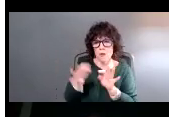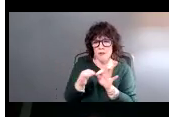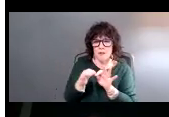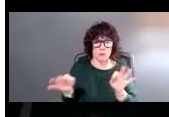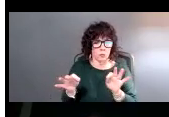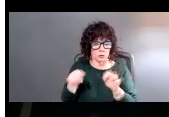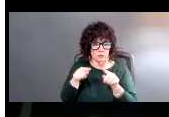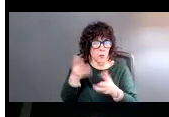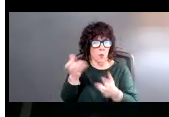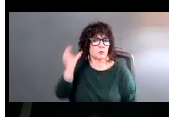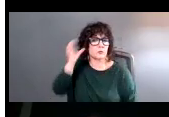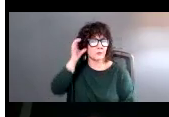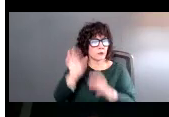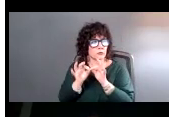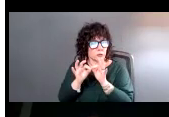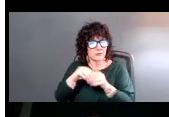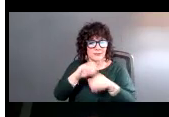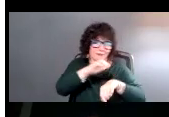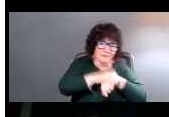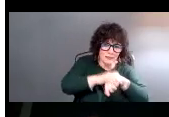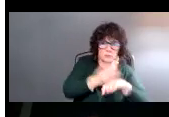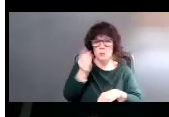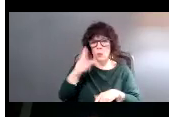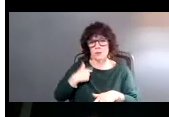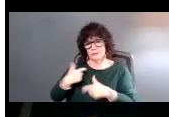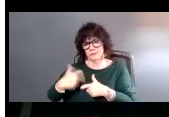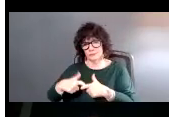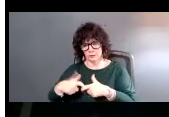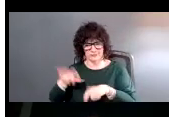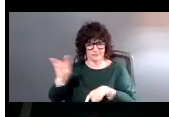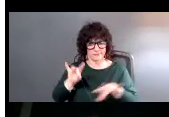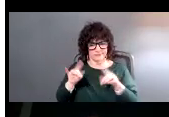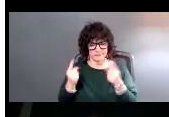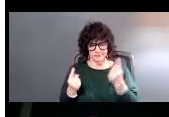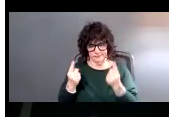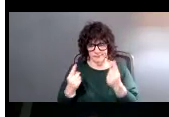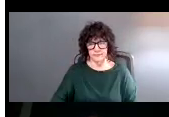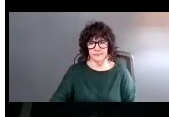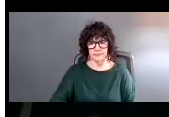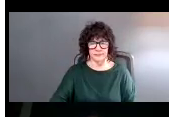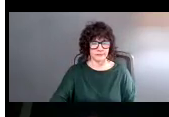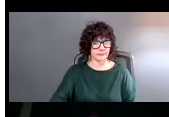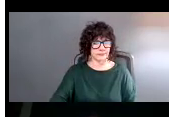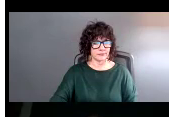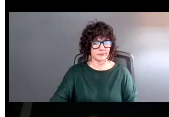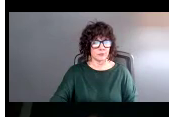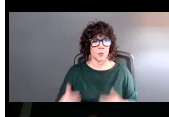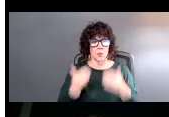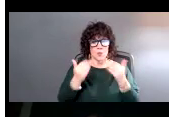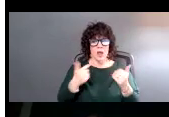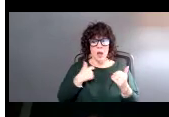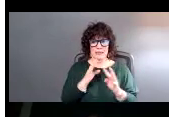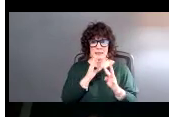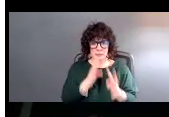or Spanish. So I'm speaking now in English. Please give me a thumbs up if you can hear the interpreter on